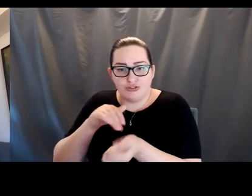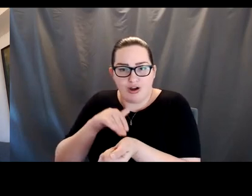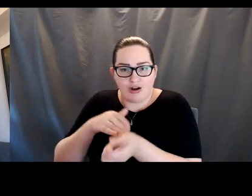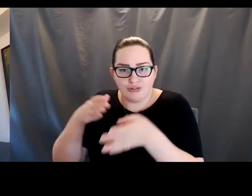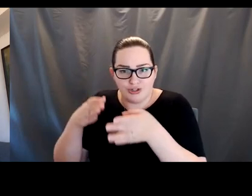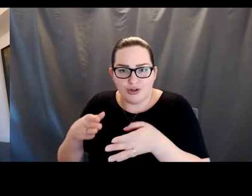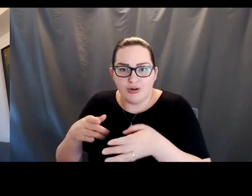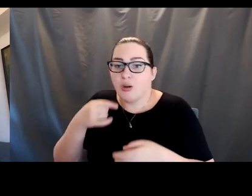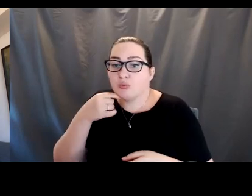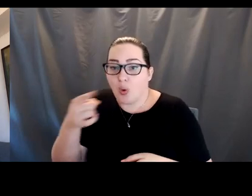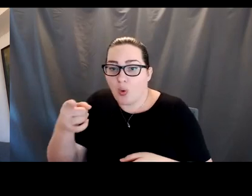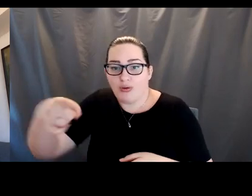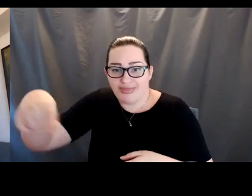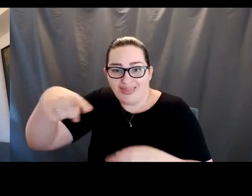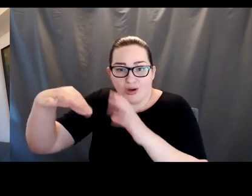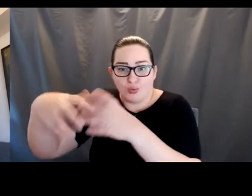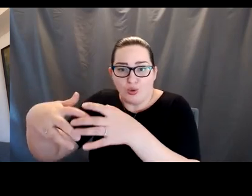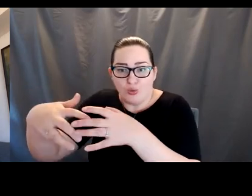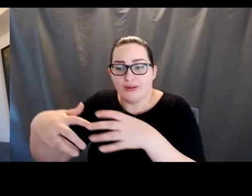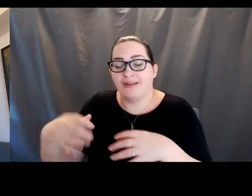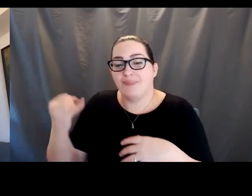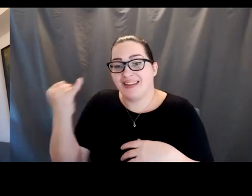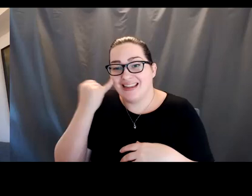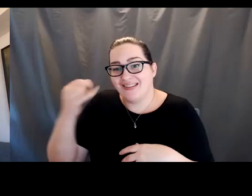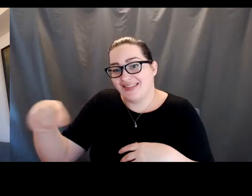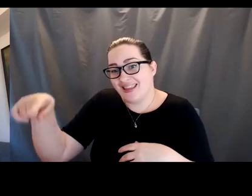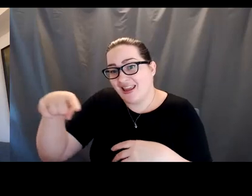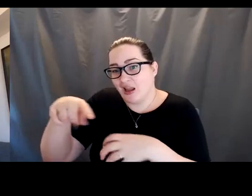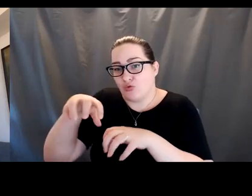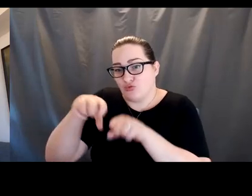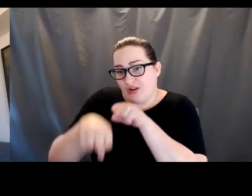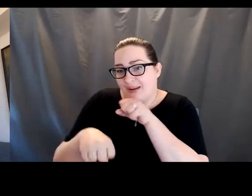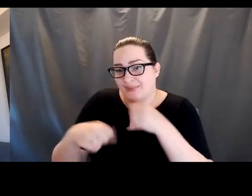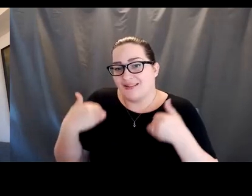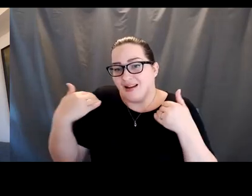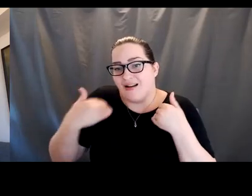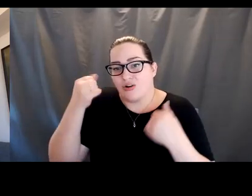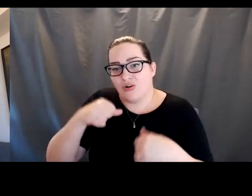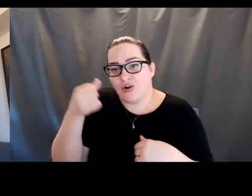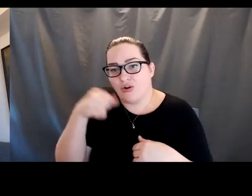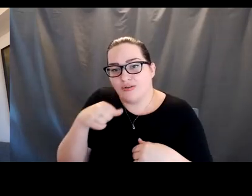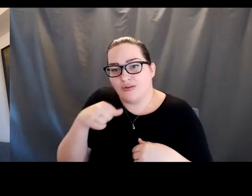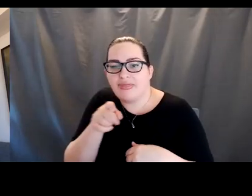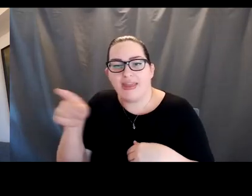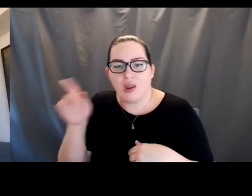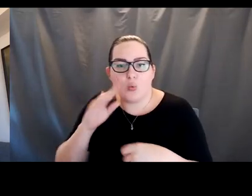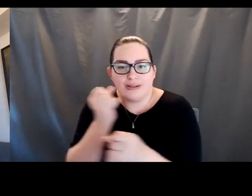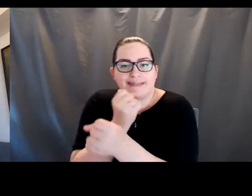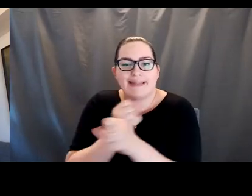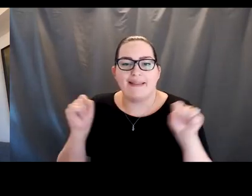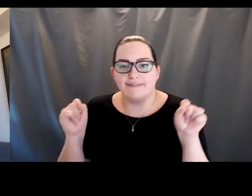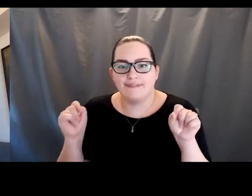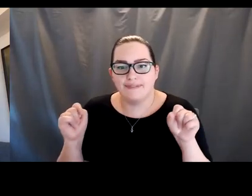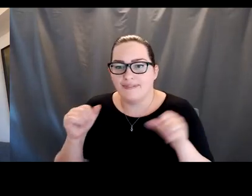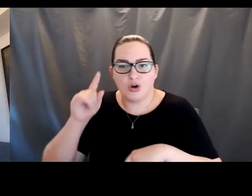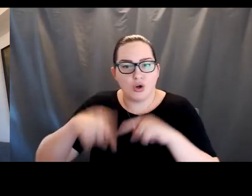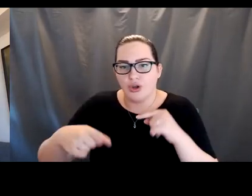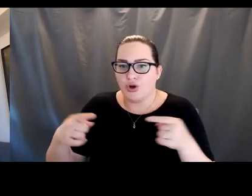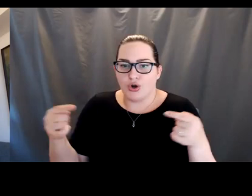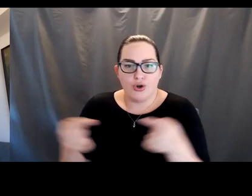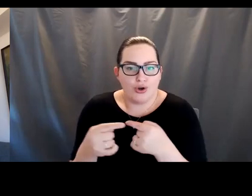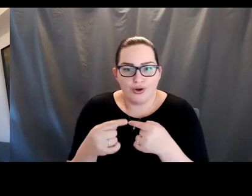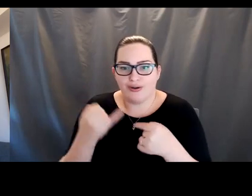bullets. I know it sounds crazy, but again, I also spoke to even a Swedish doctor I spoke to there,